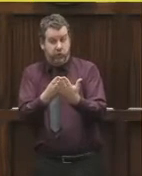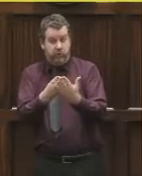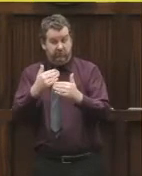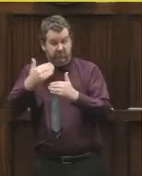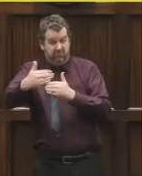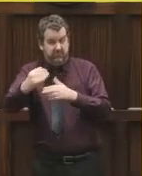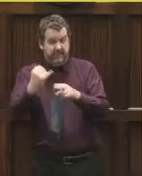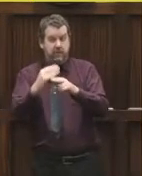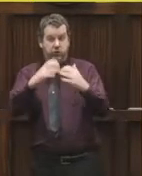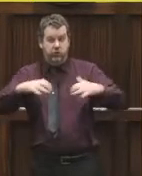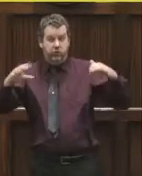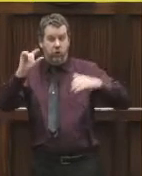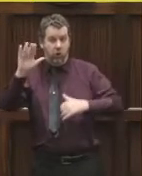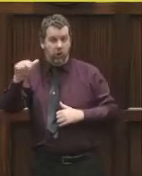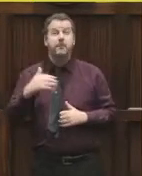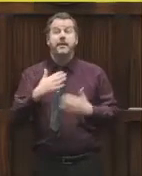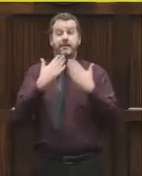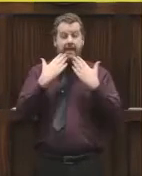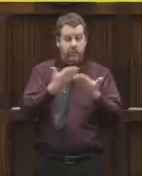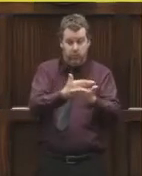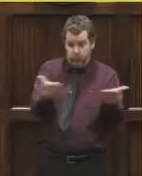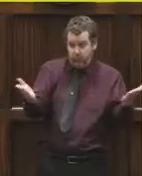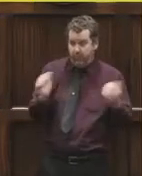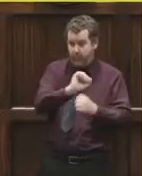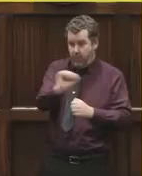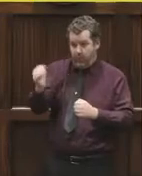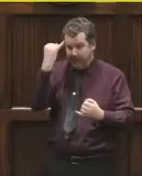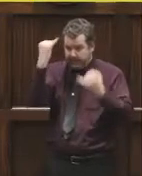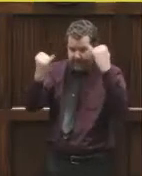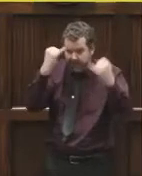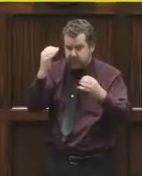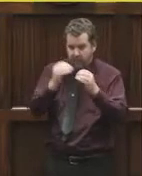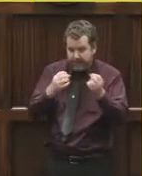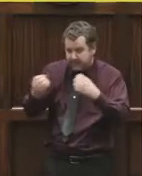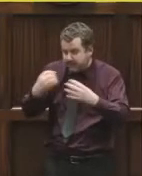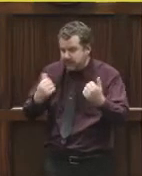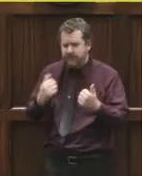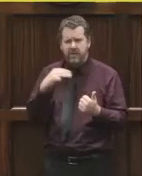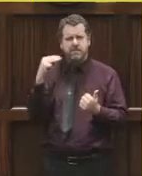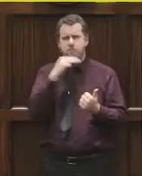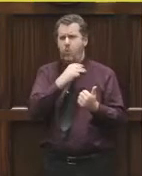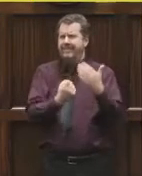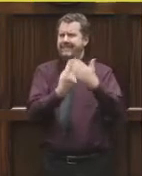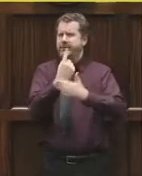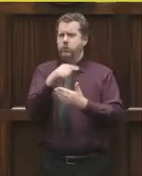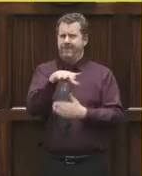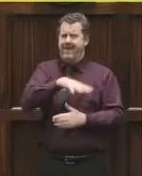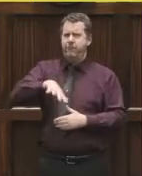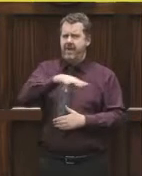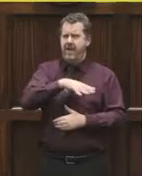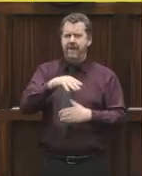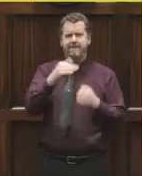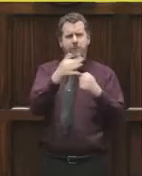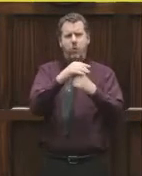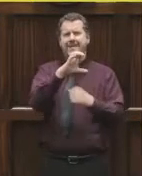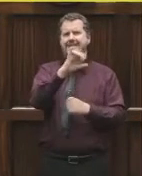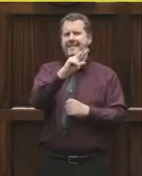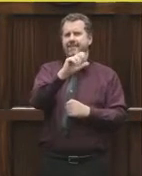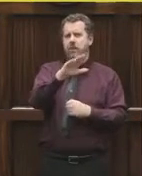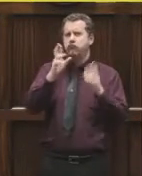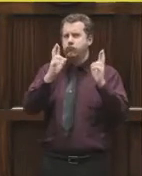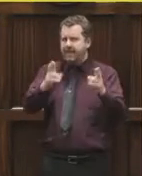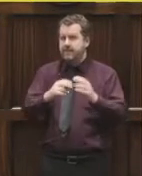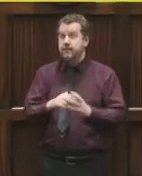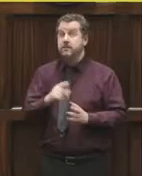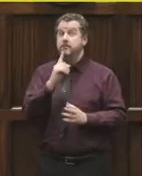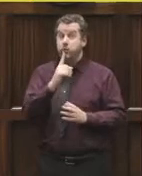said, I want to thank you all for your suggestions. This is a very important issue, and it's a very important civil rights issue. But the issue as well, as I say